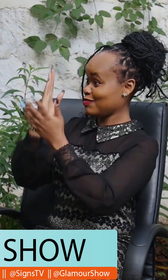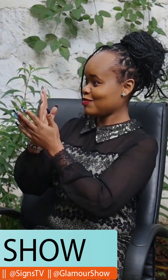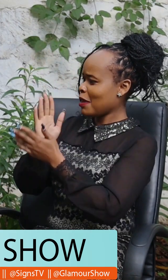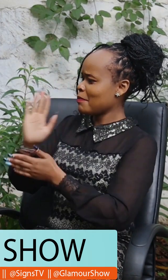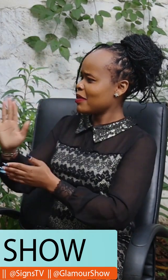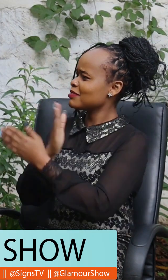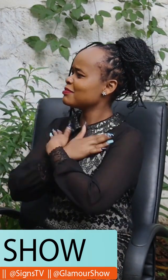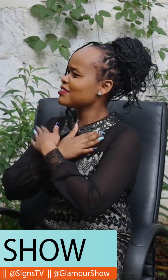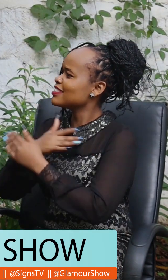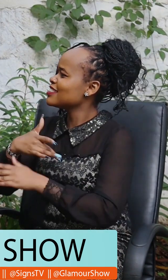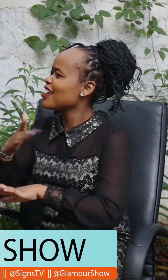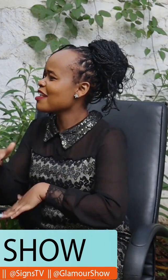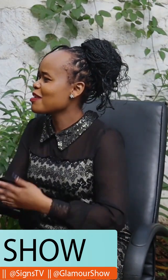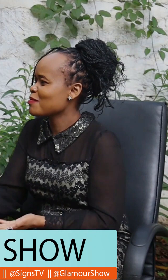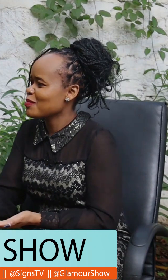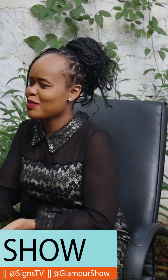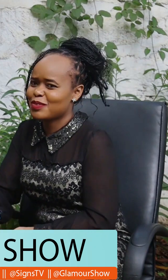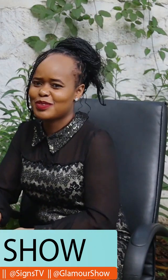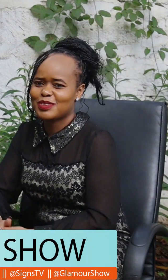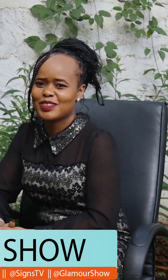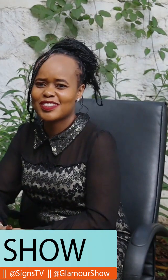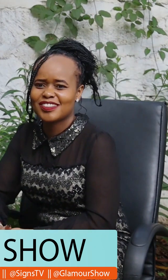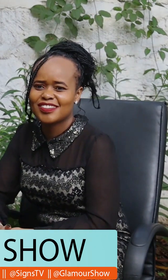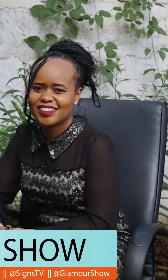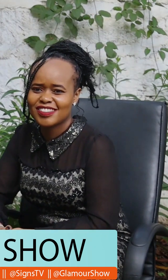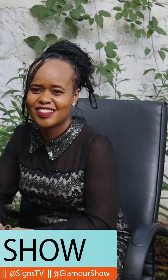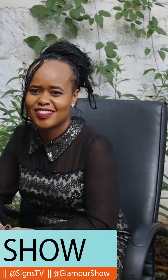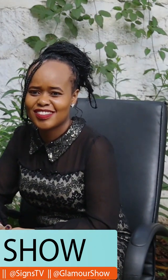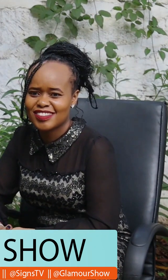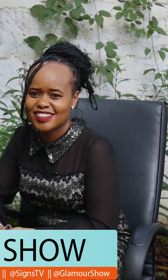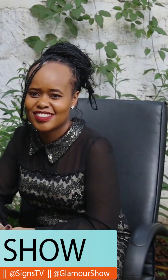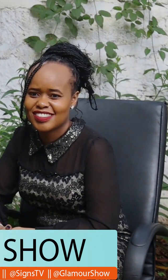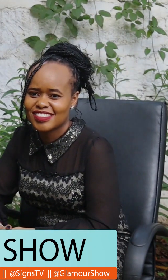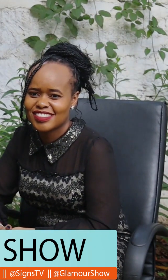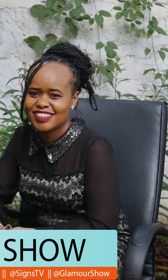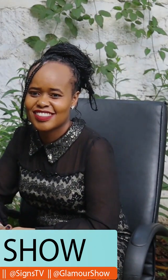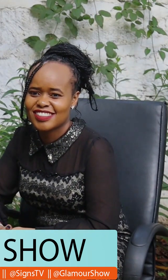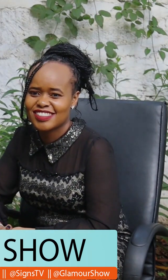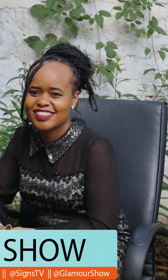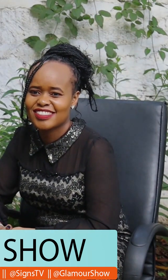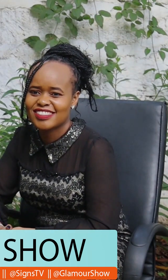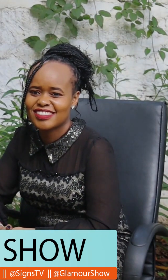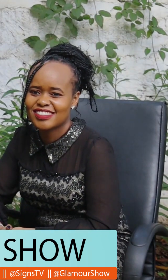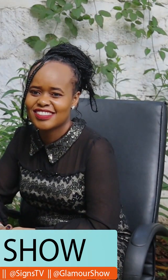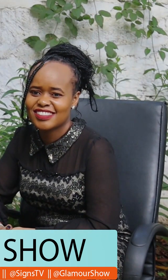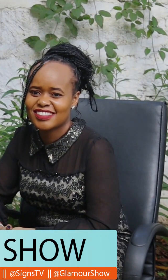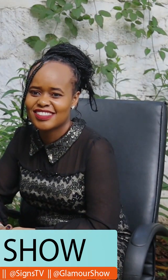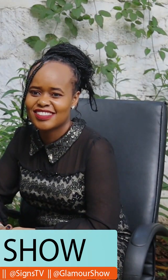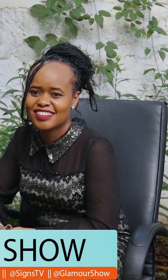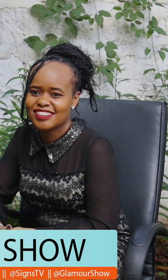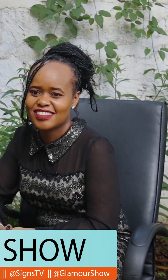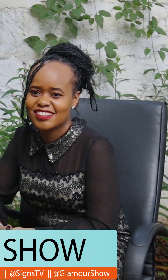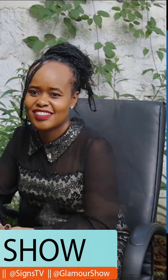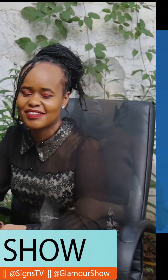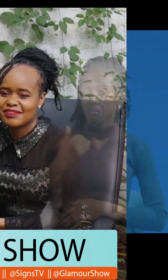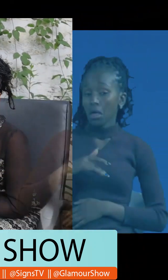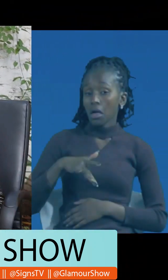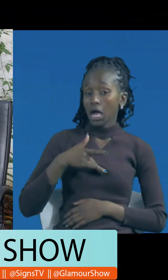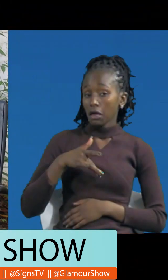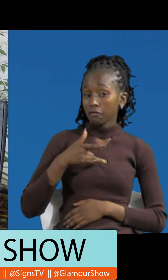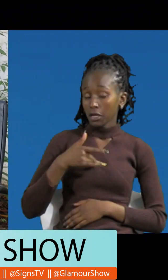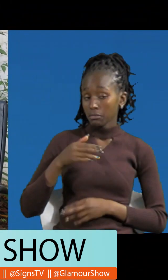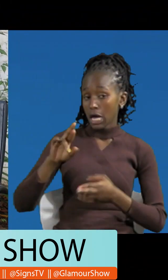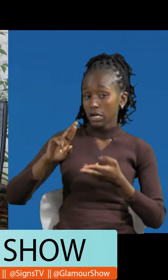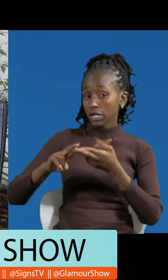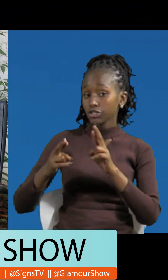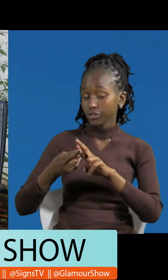something about learning from your friend when you were working together. How was that relationship going, and how did it feel at the time? I feel like that